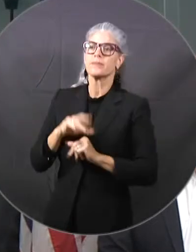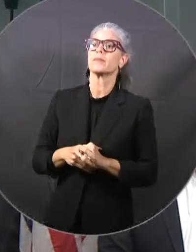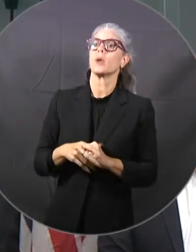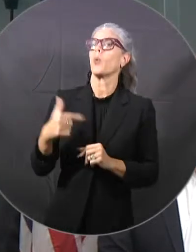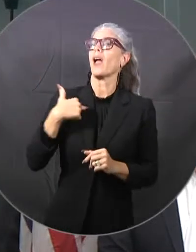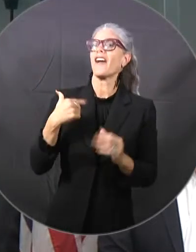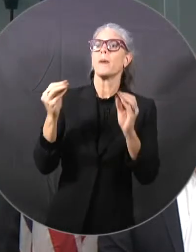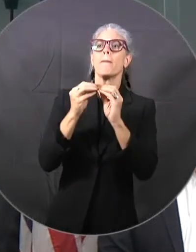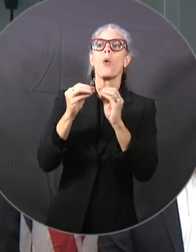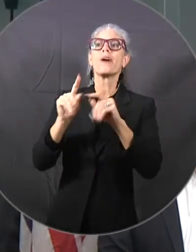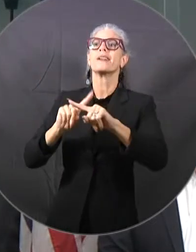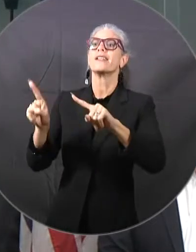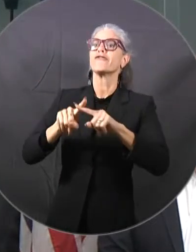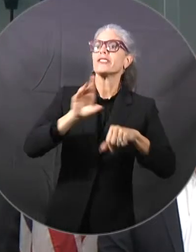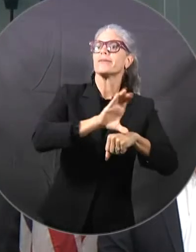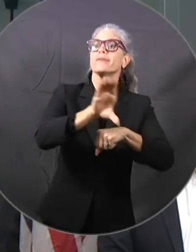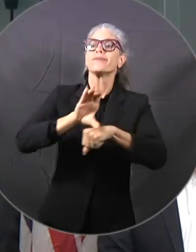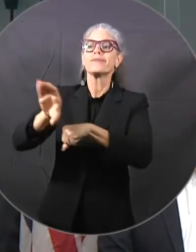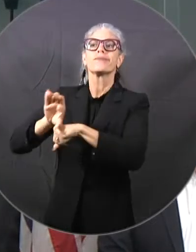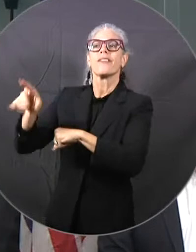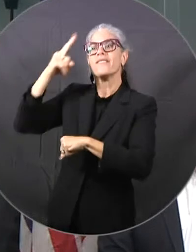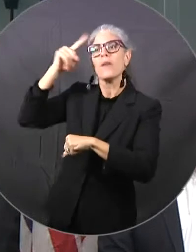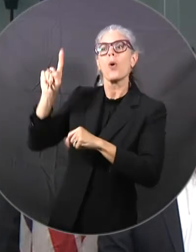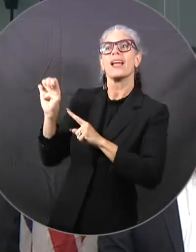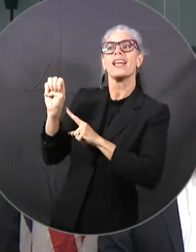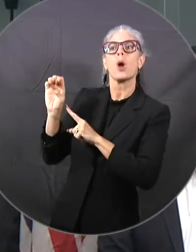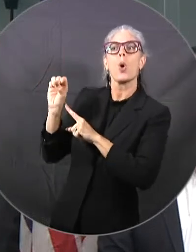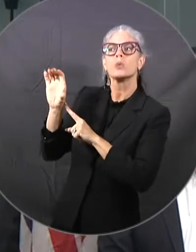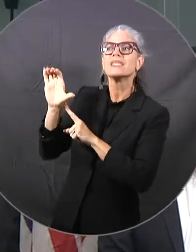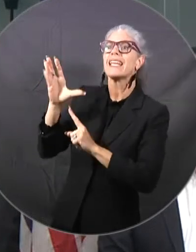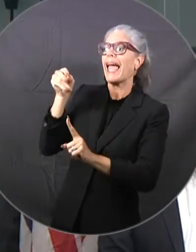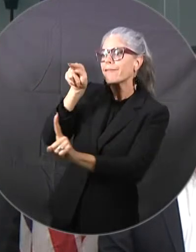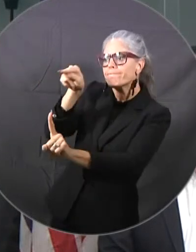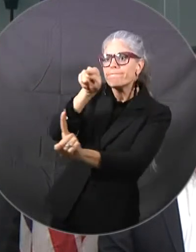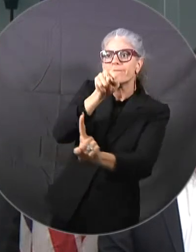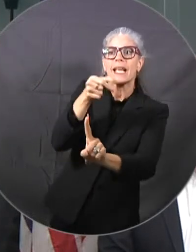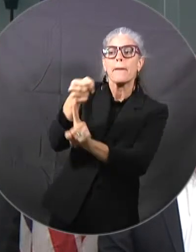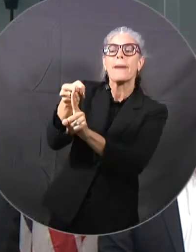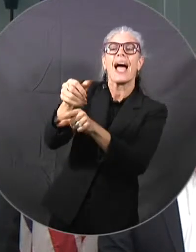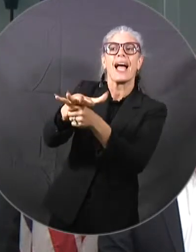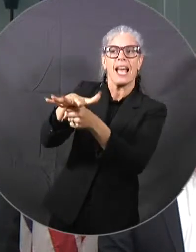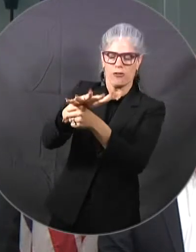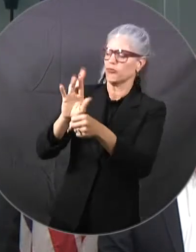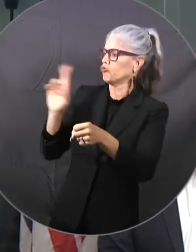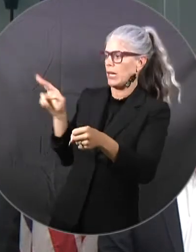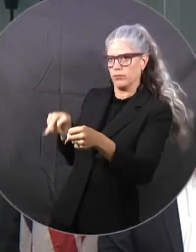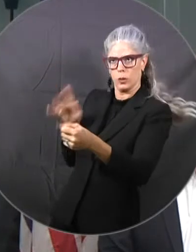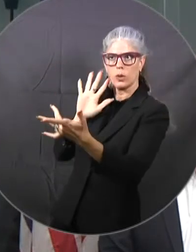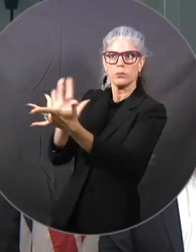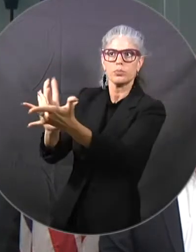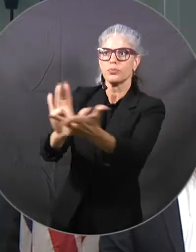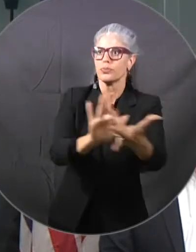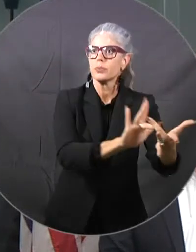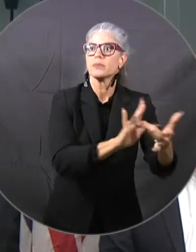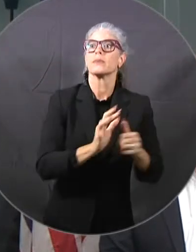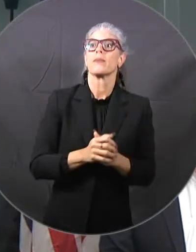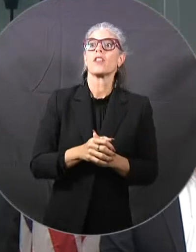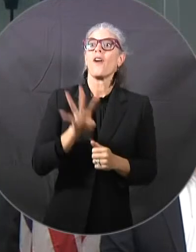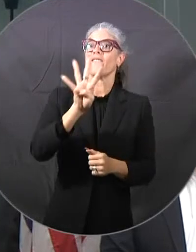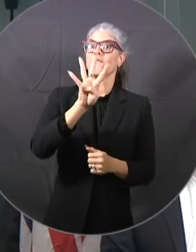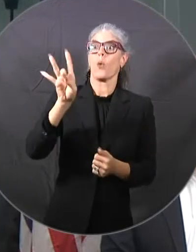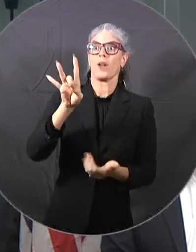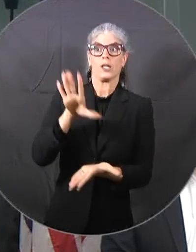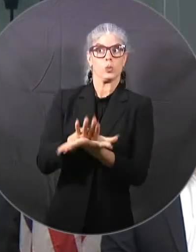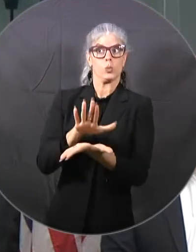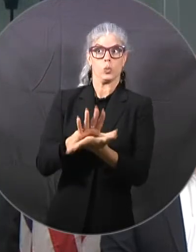state as the need may arise. So far, 38 school districts have announced school closures over the next 2 days, along with